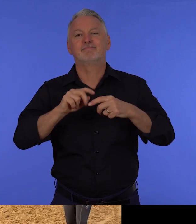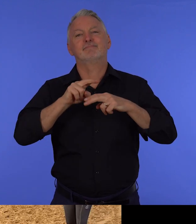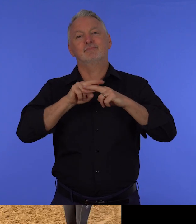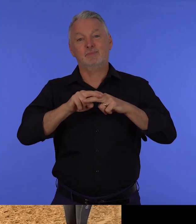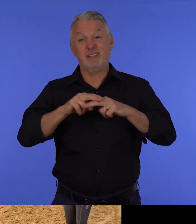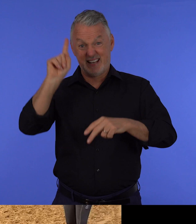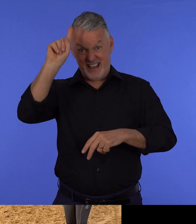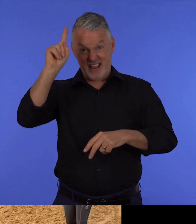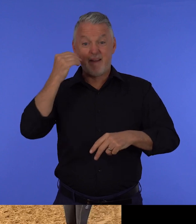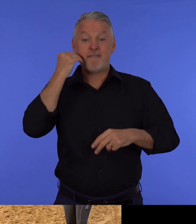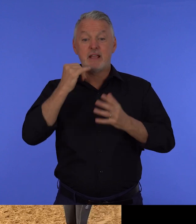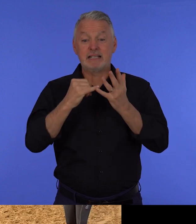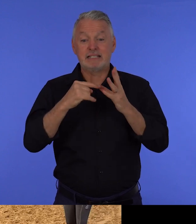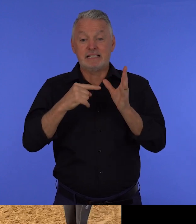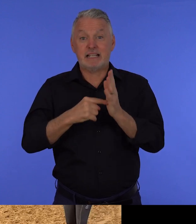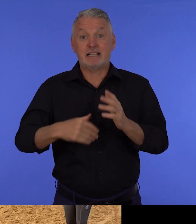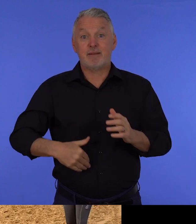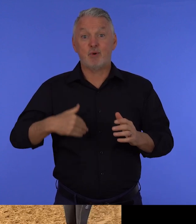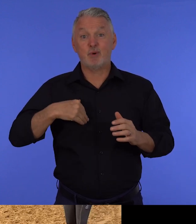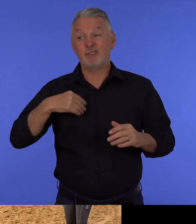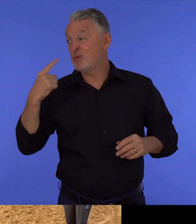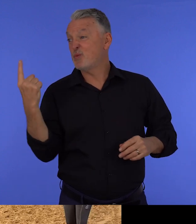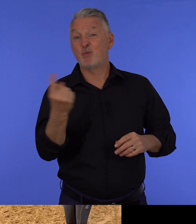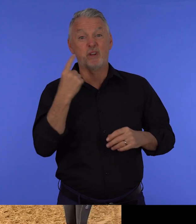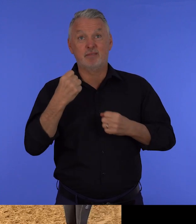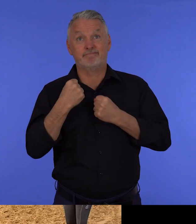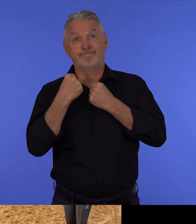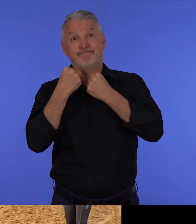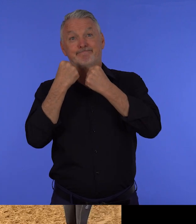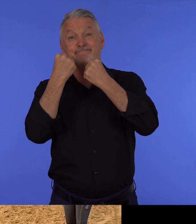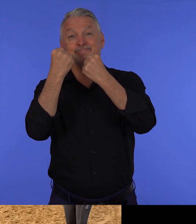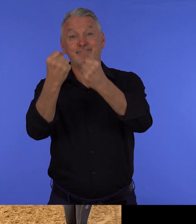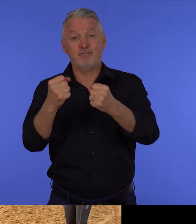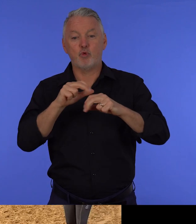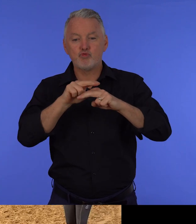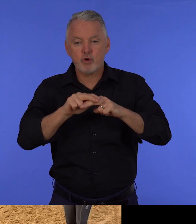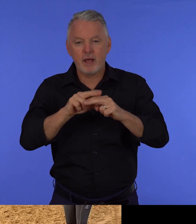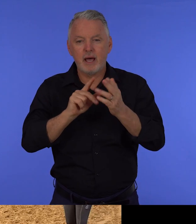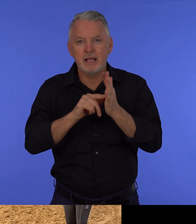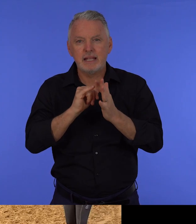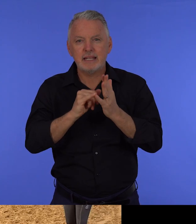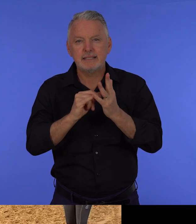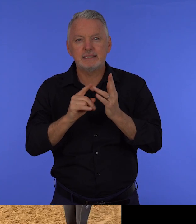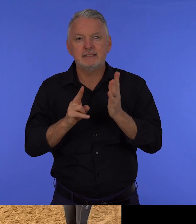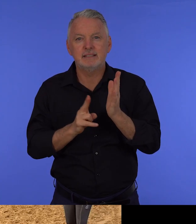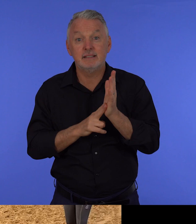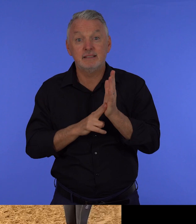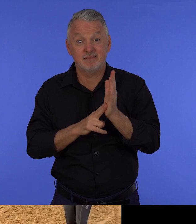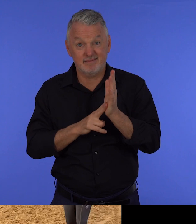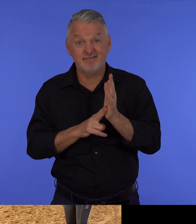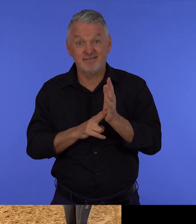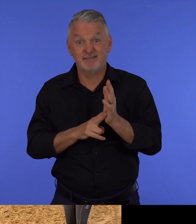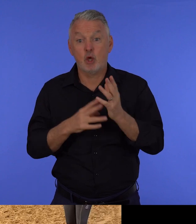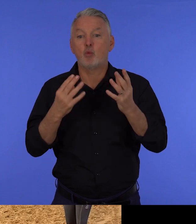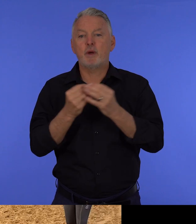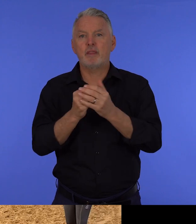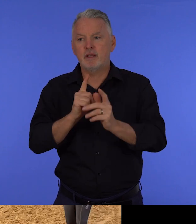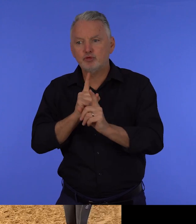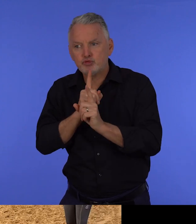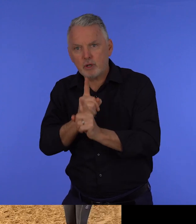that we were going to continue with riding lessons. So now every Saturday morning, we toddle off to Centennial Park for a riding